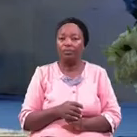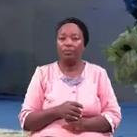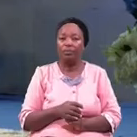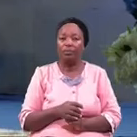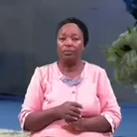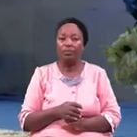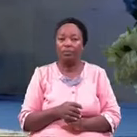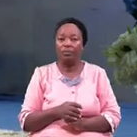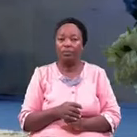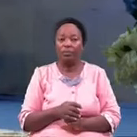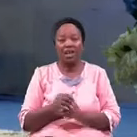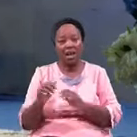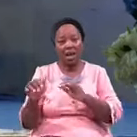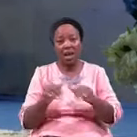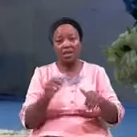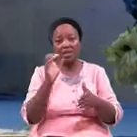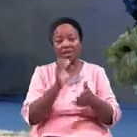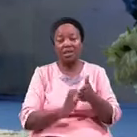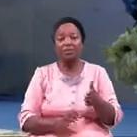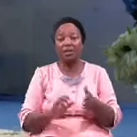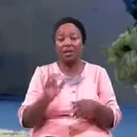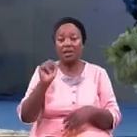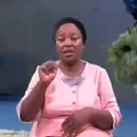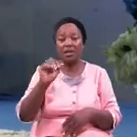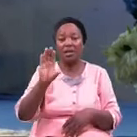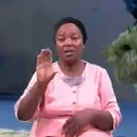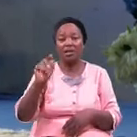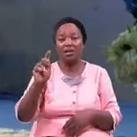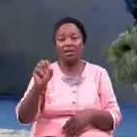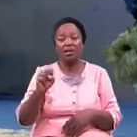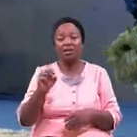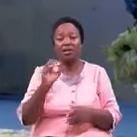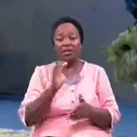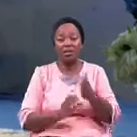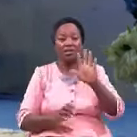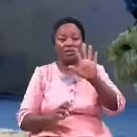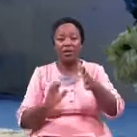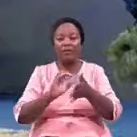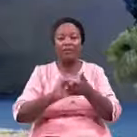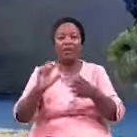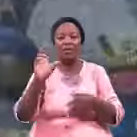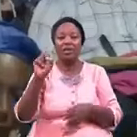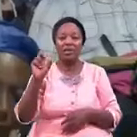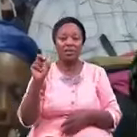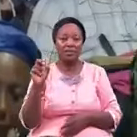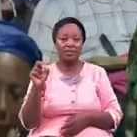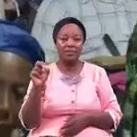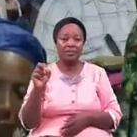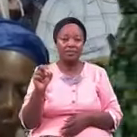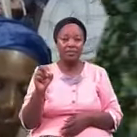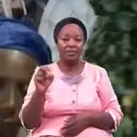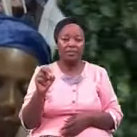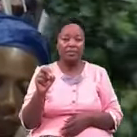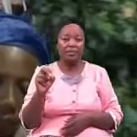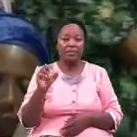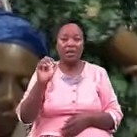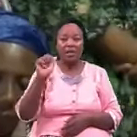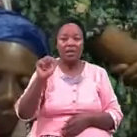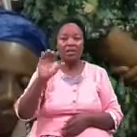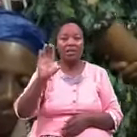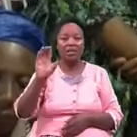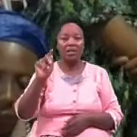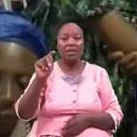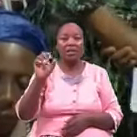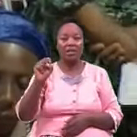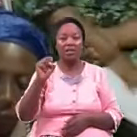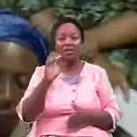acts chapter 5 reading here from verse 30 acts chapter 5 verse